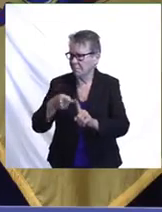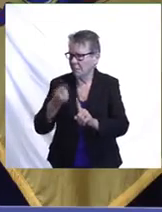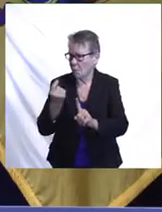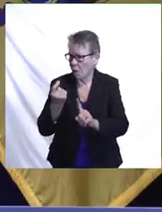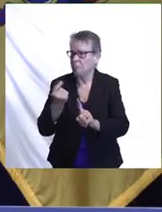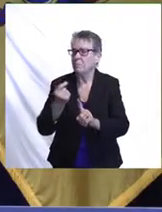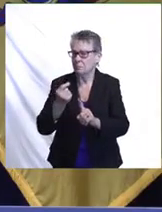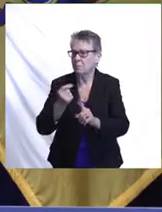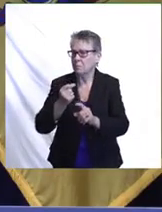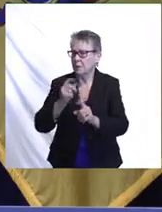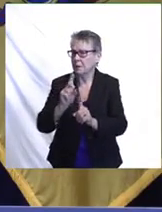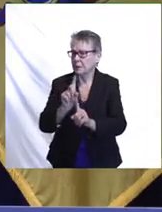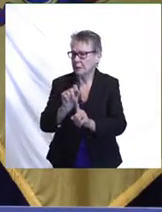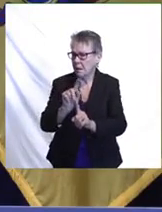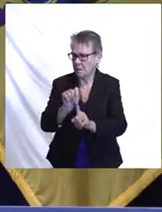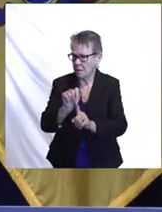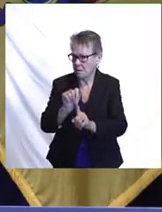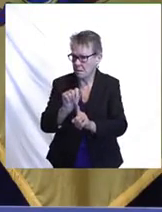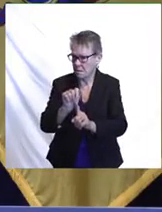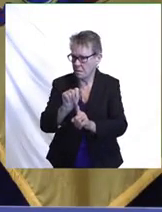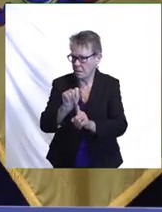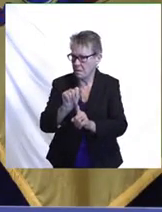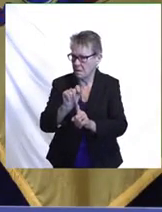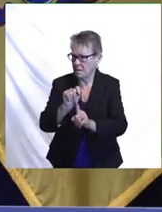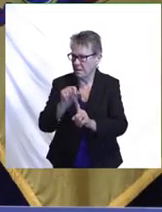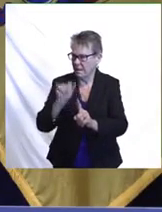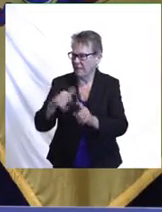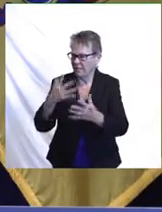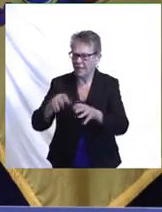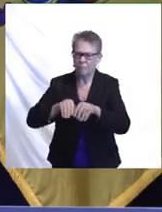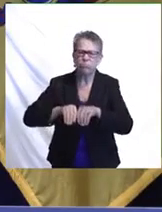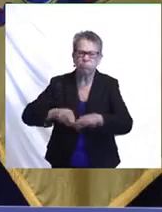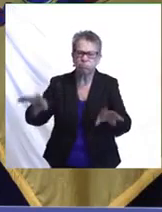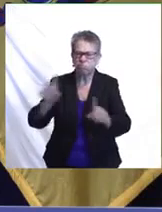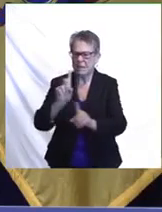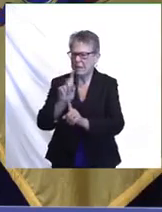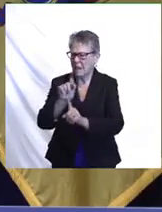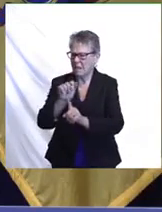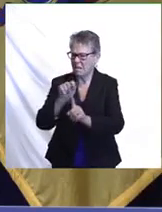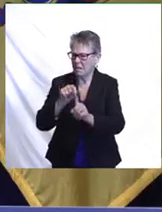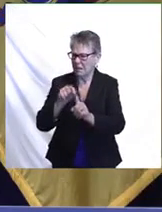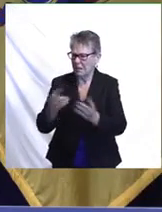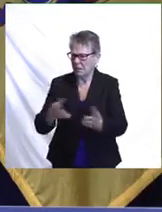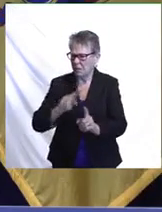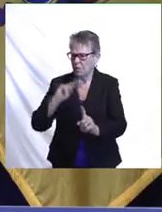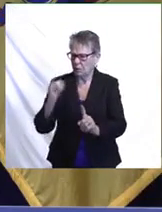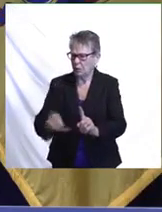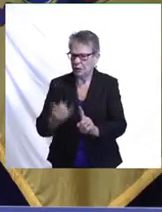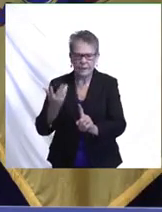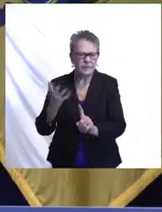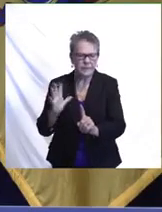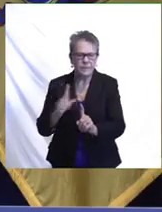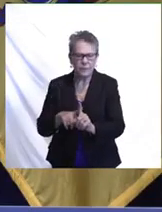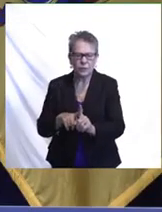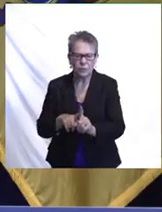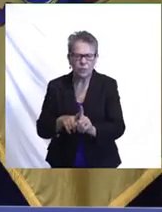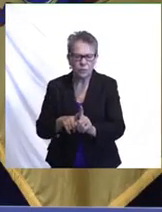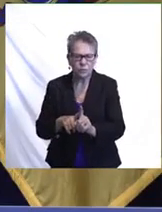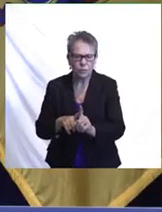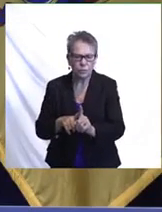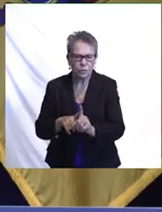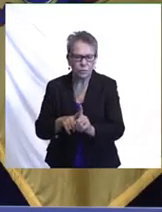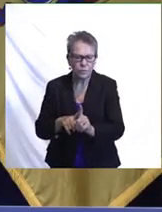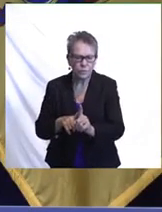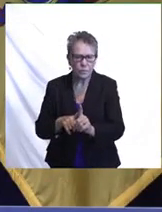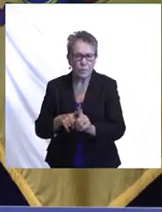hard to believe it otherwise. But also a fair amount of inconclusive research. I mean, everyone is saying they need